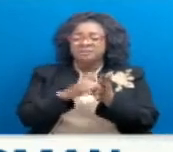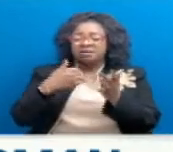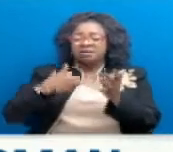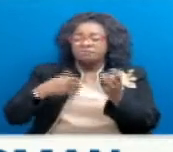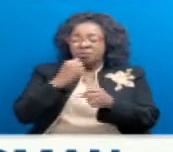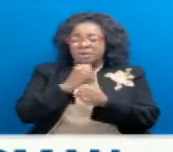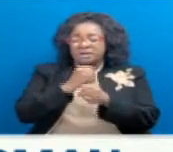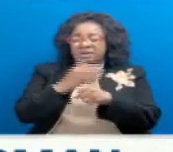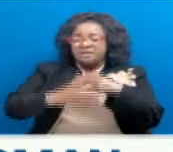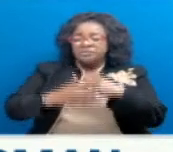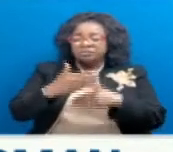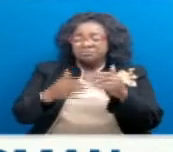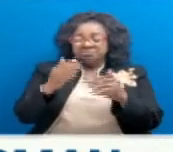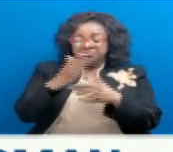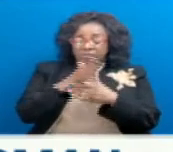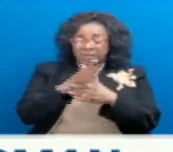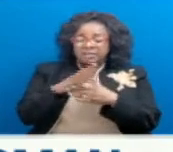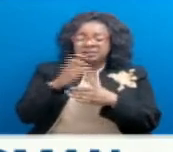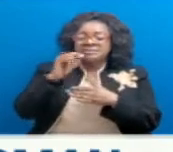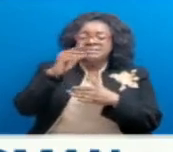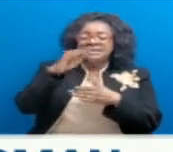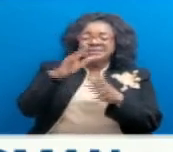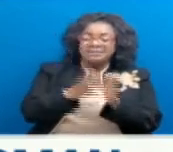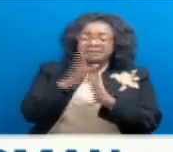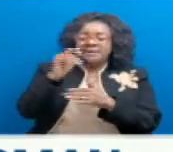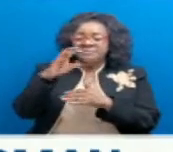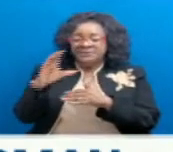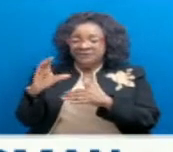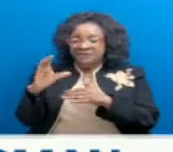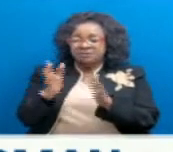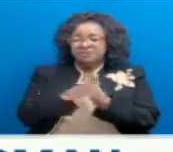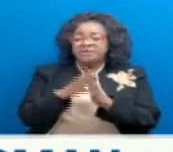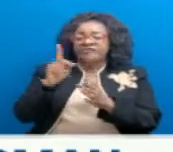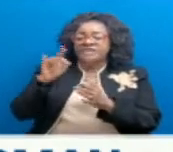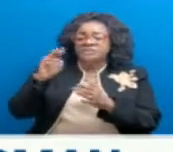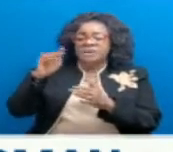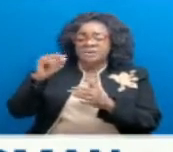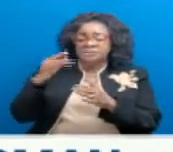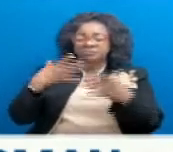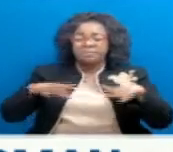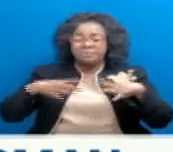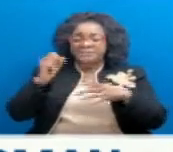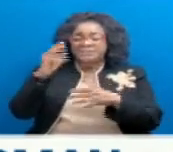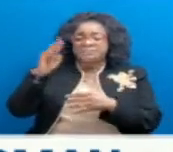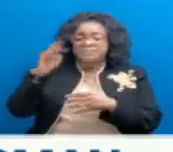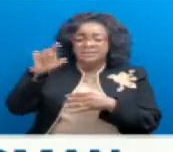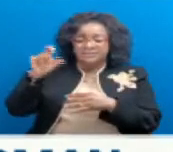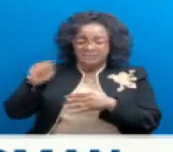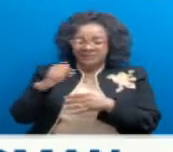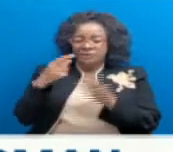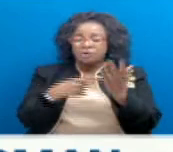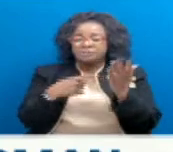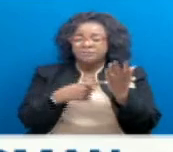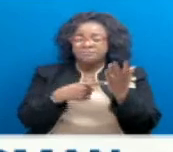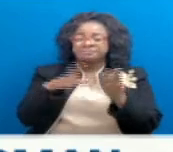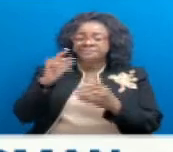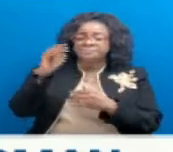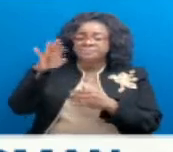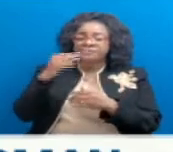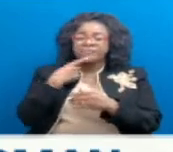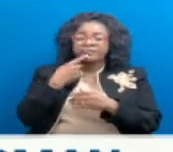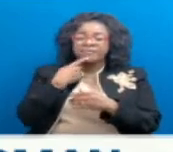working relations between Smartmatic, the IEBC, and the Venezuelan nationals and Seamless Technologies." Abdullahi adds